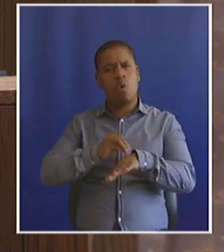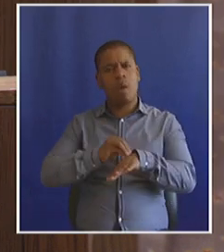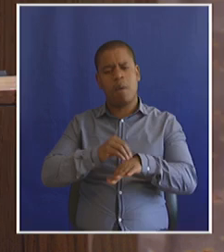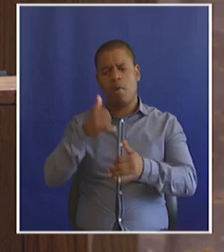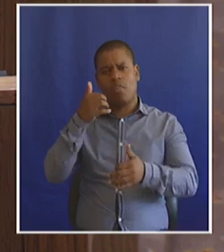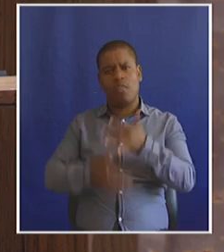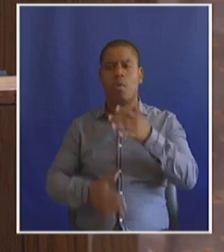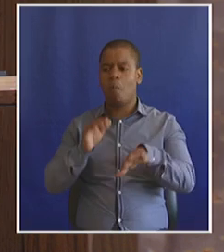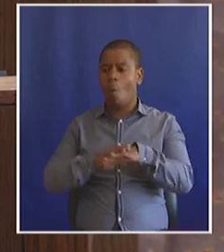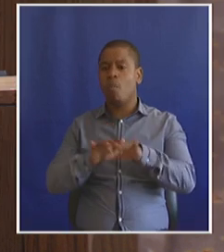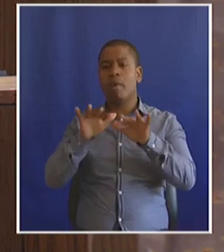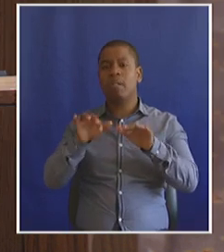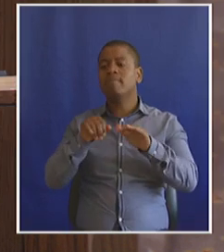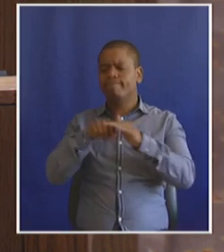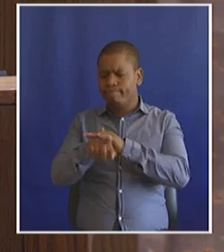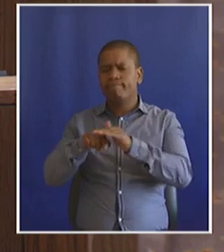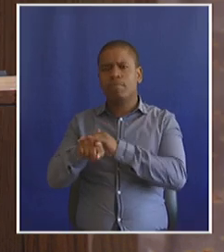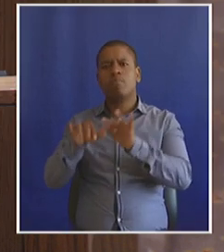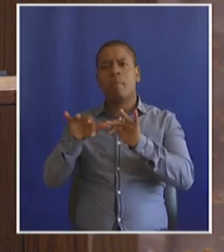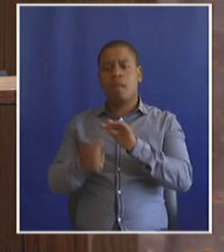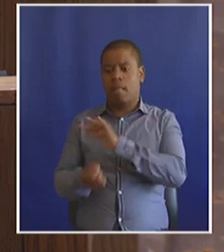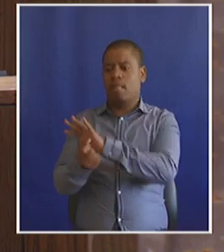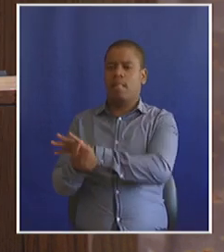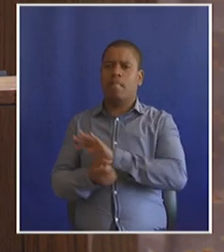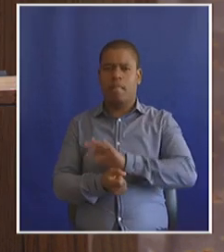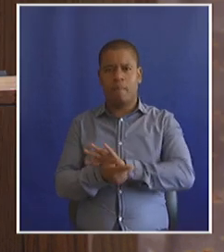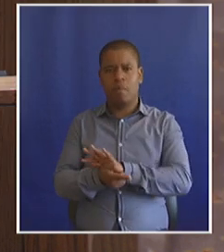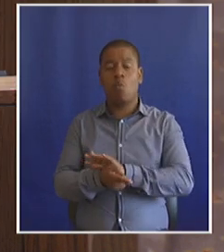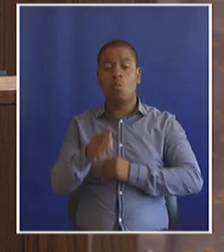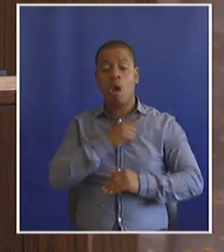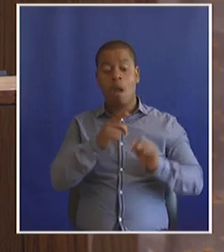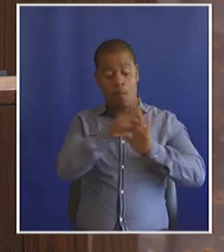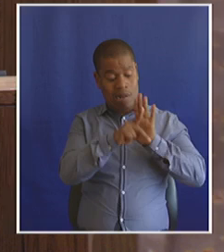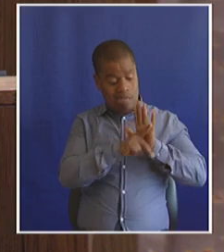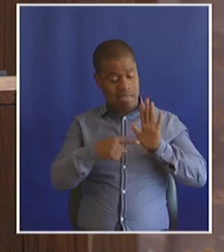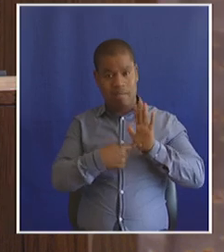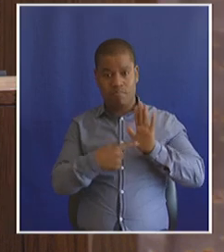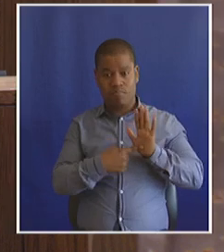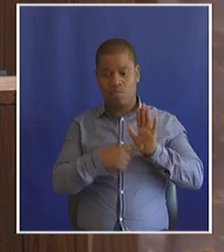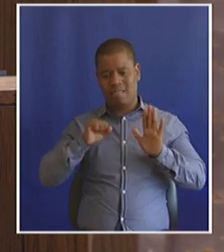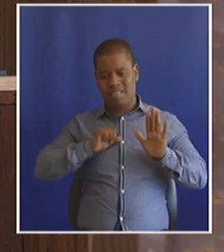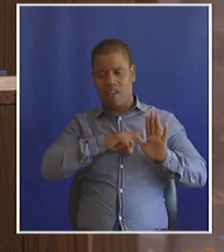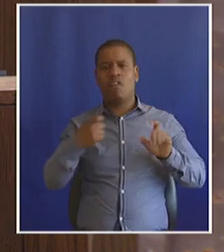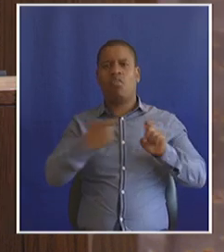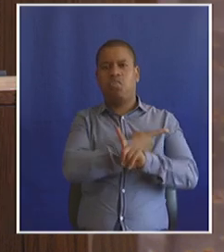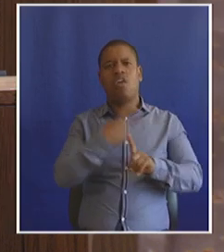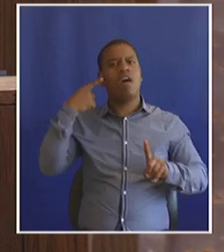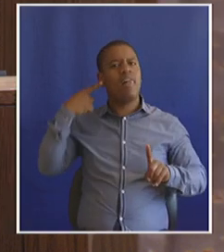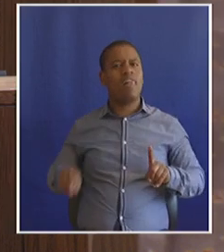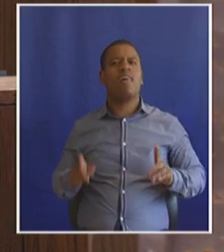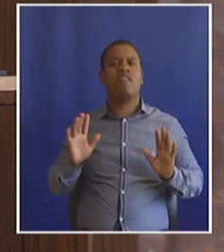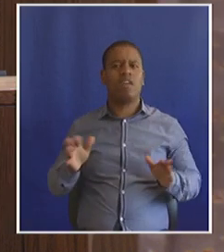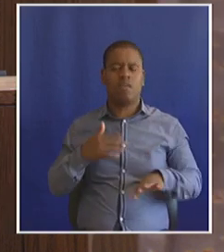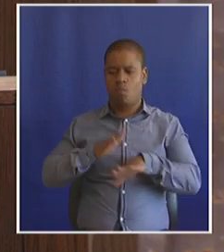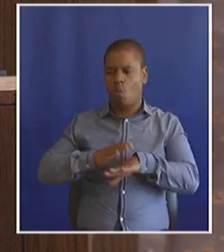by the department leading to escapes are the non-adherence to security policies and procedures by some staff members, and